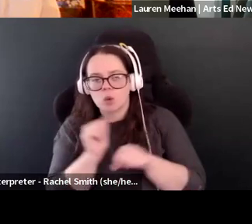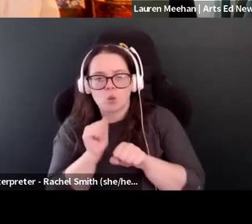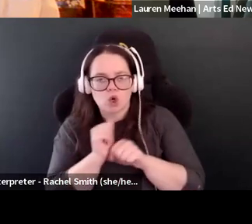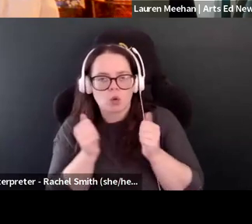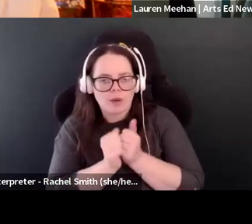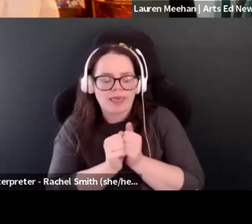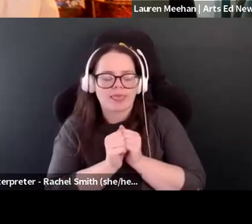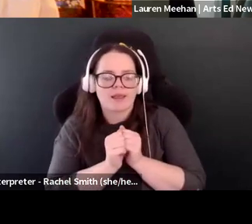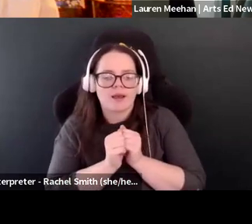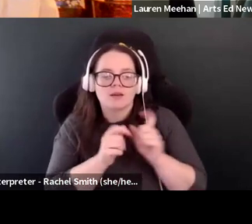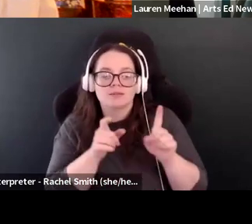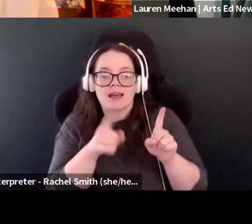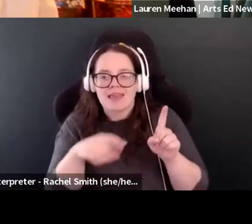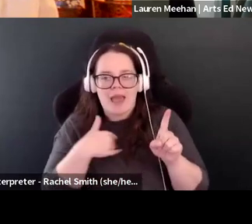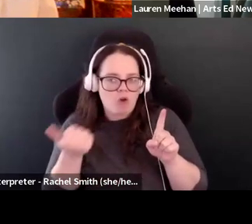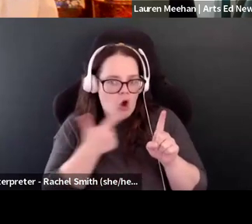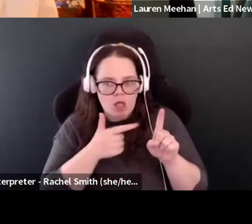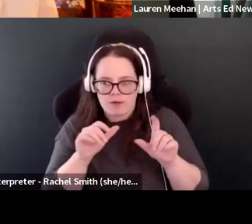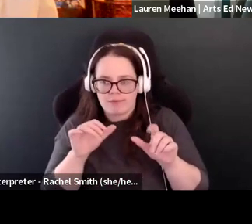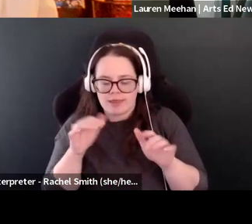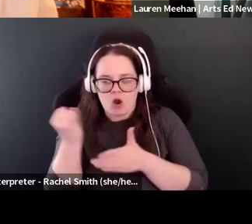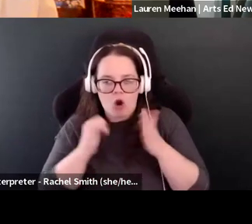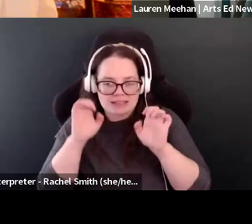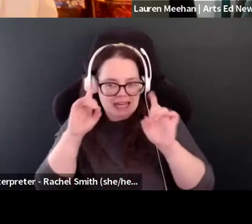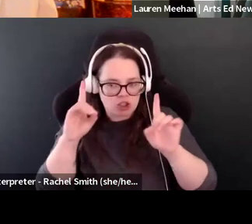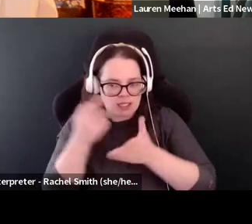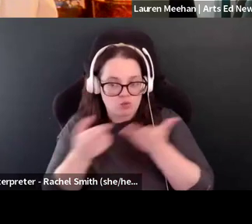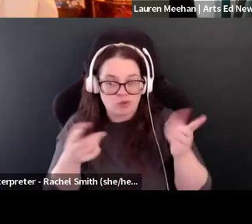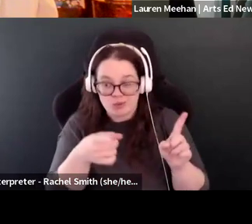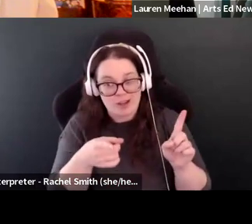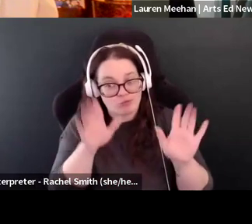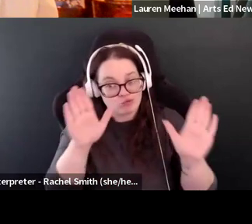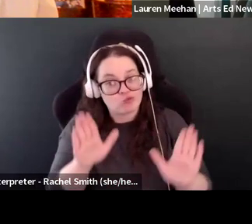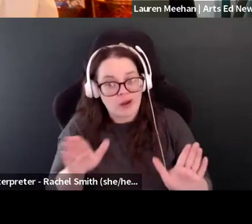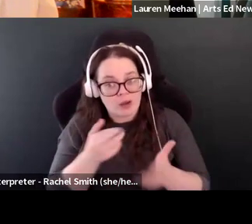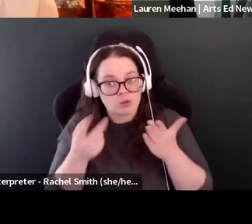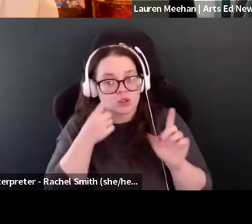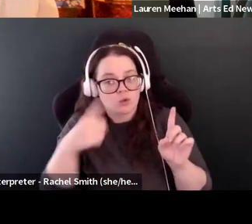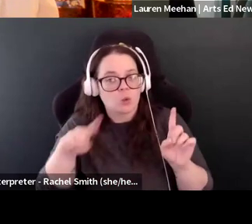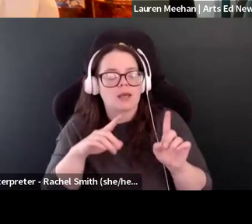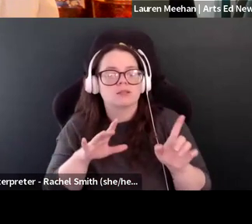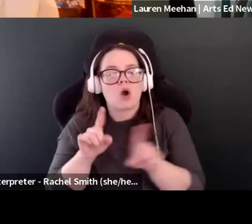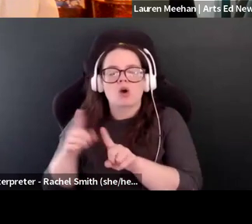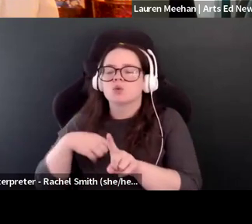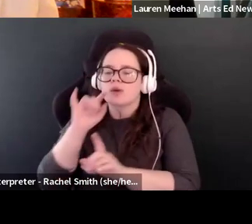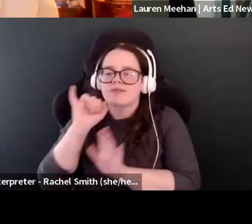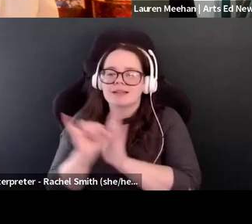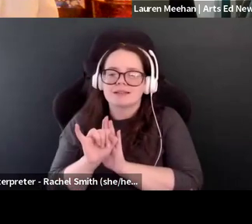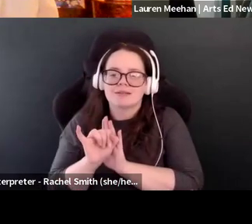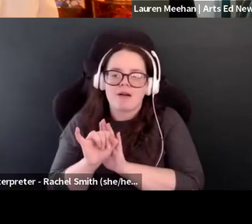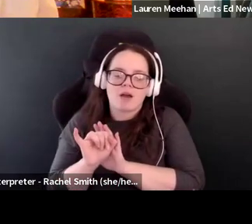with, and they have all of the arts education resources that you need. So they're a great resource. But we've also identified